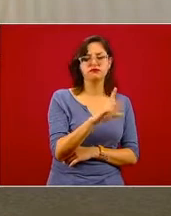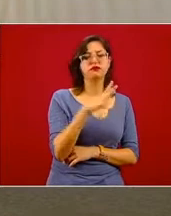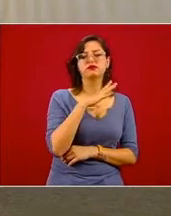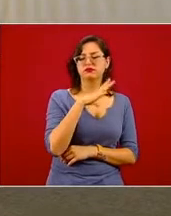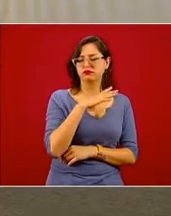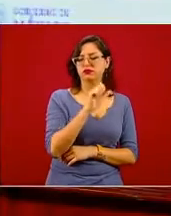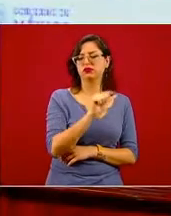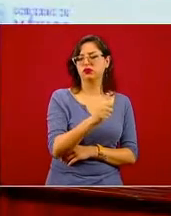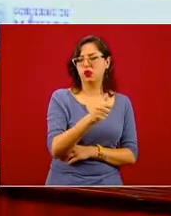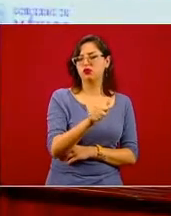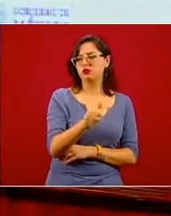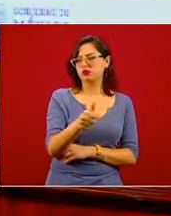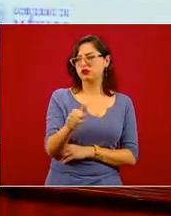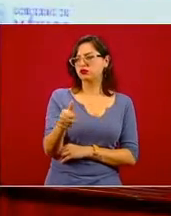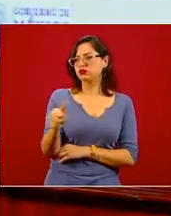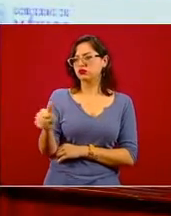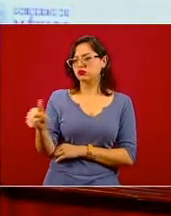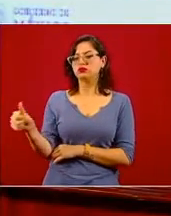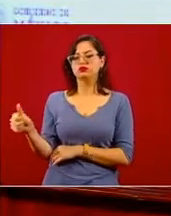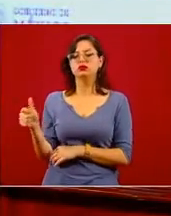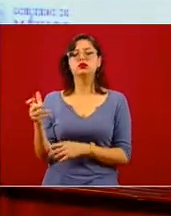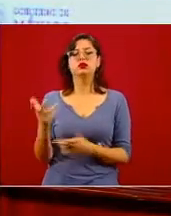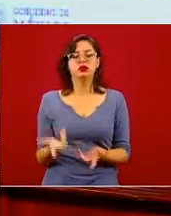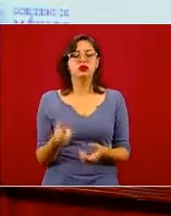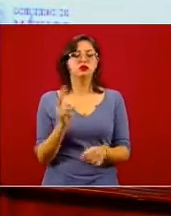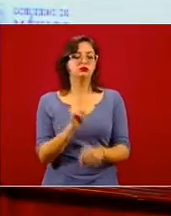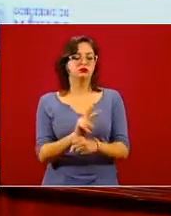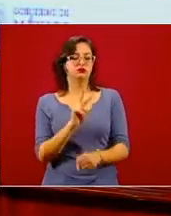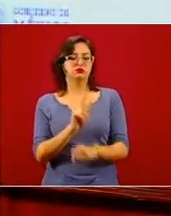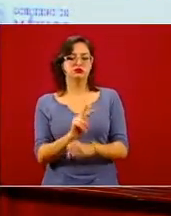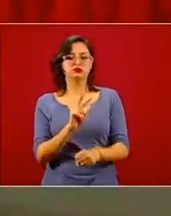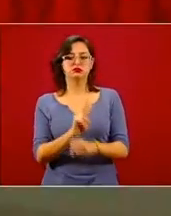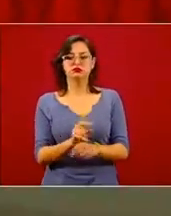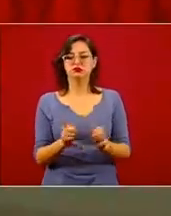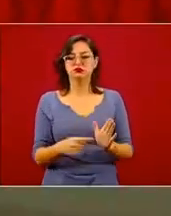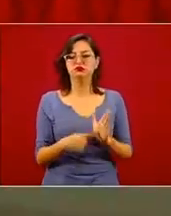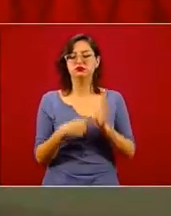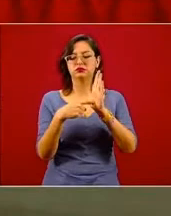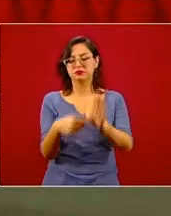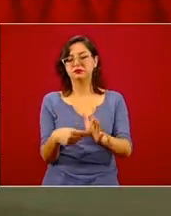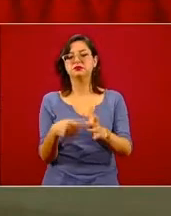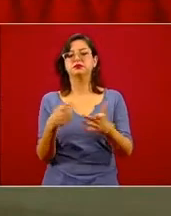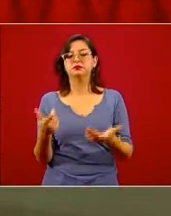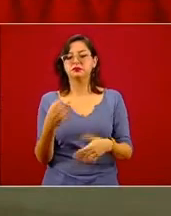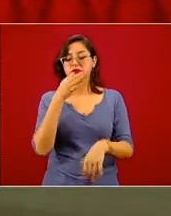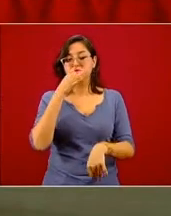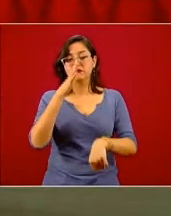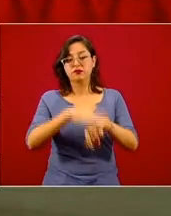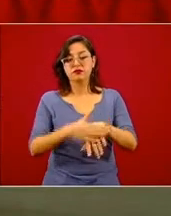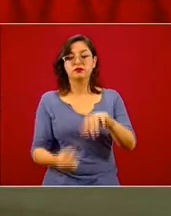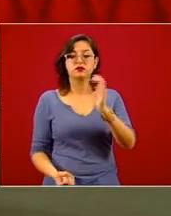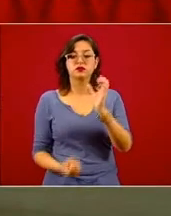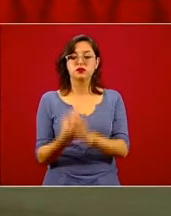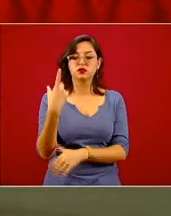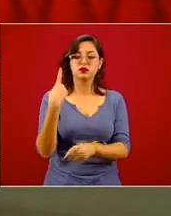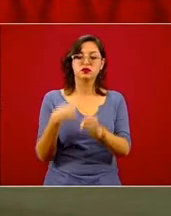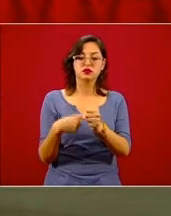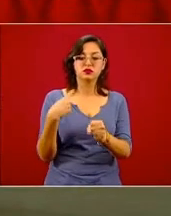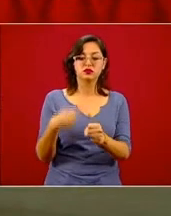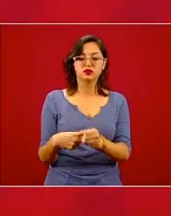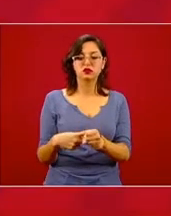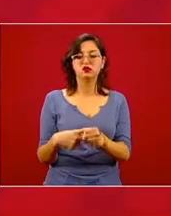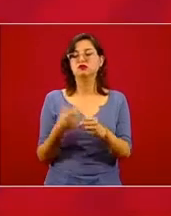specifically to COVID, but for every respiratory acute disease that are being observed